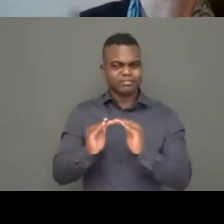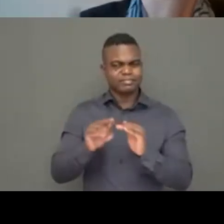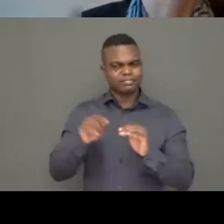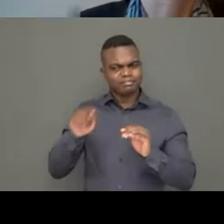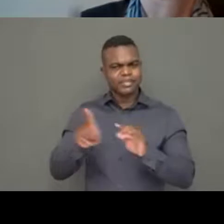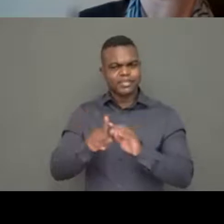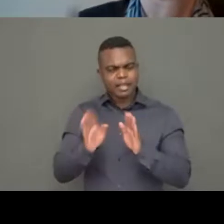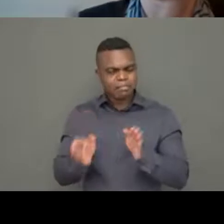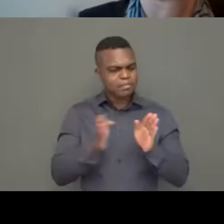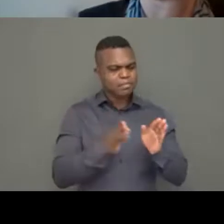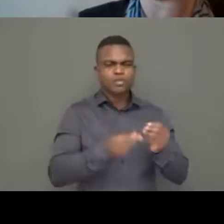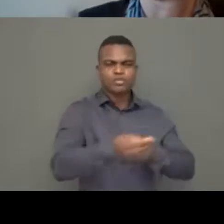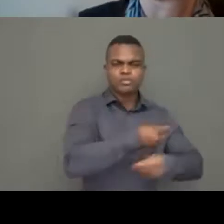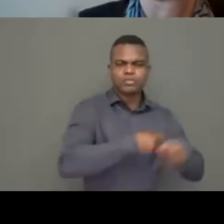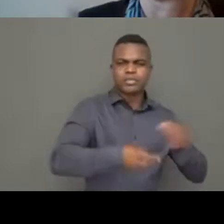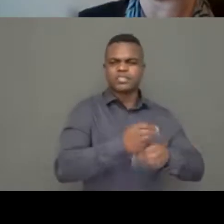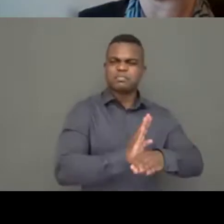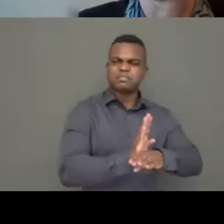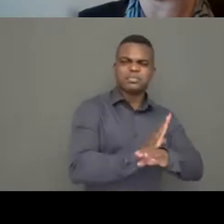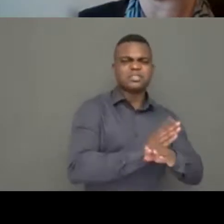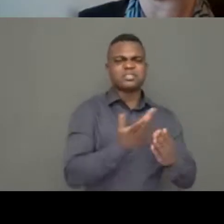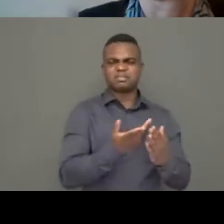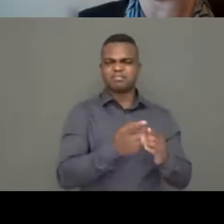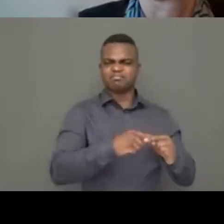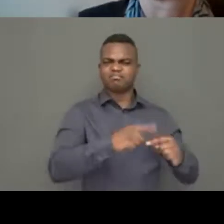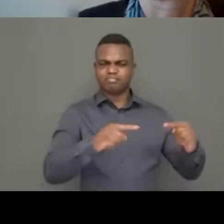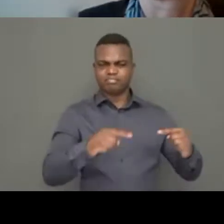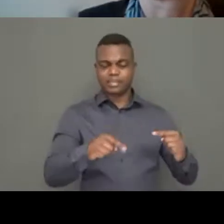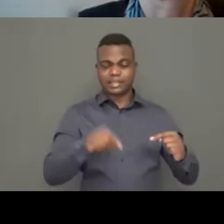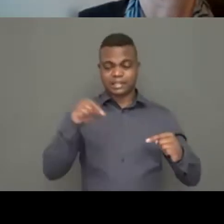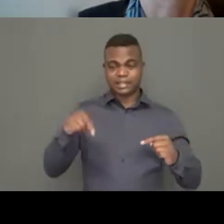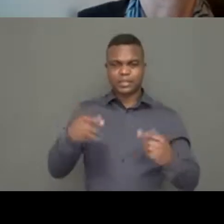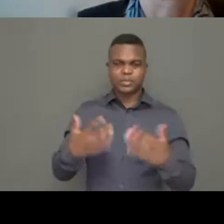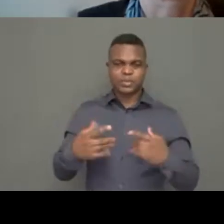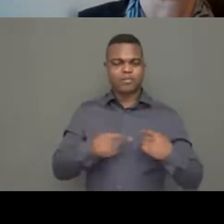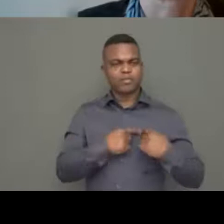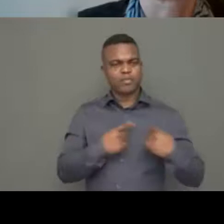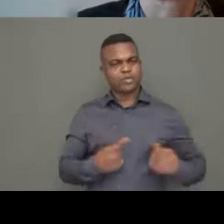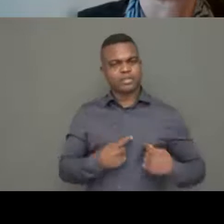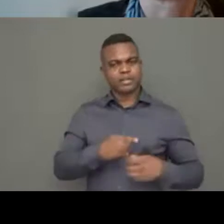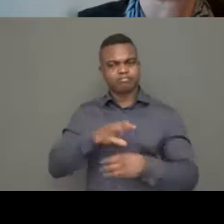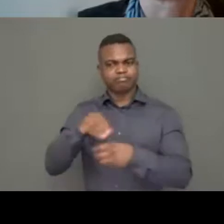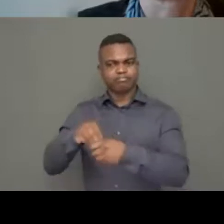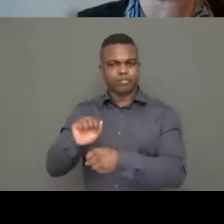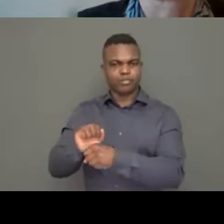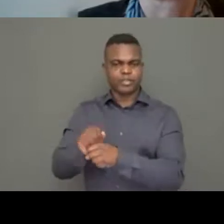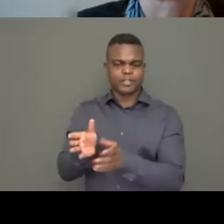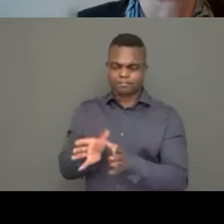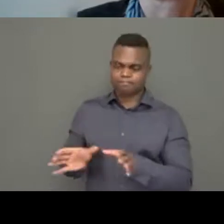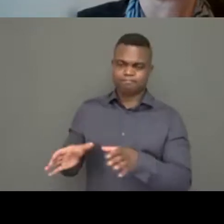system that companies want to join a fair trade system, and consumers want to pay maybe a bit